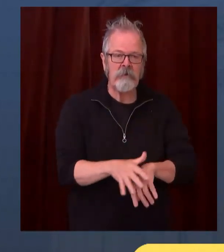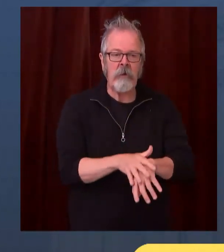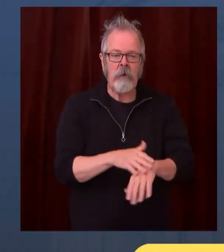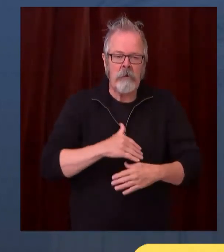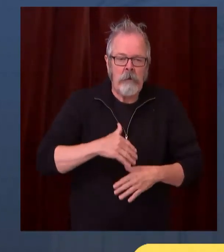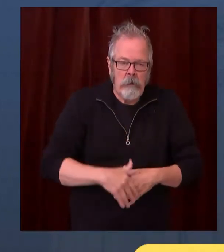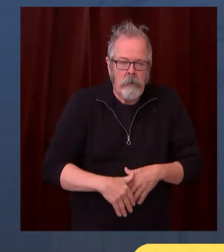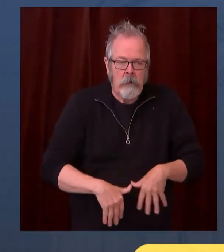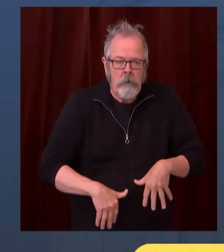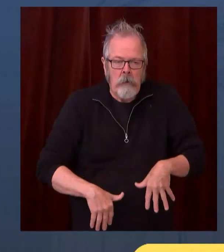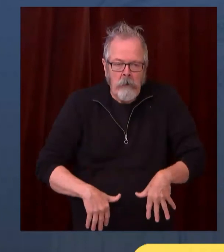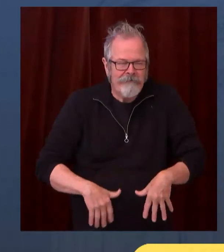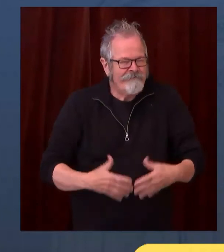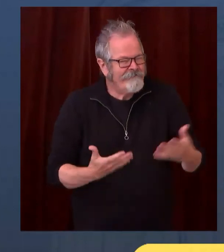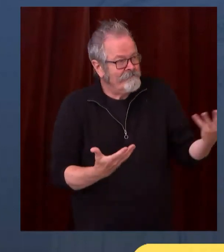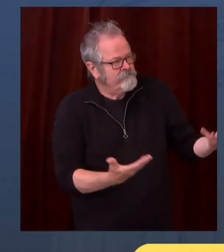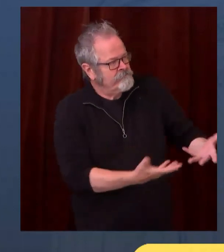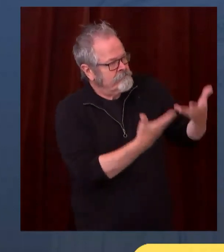happen.